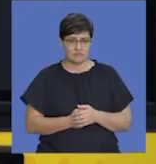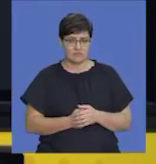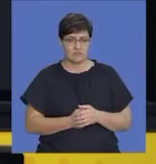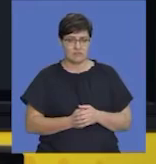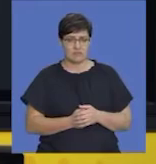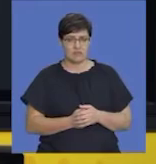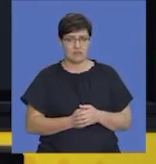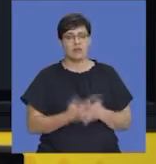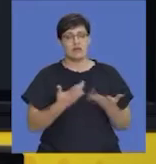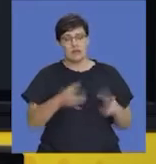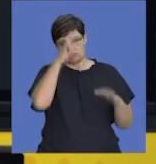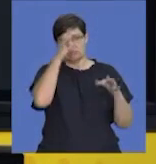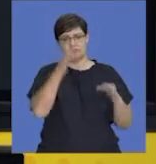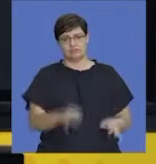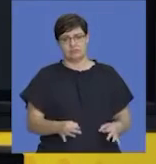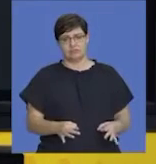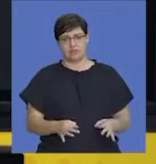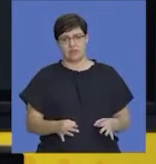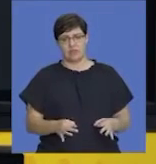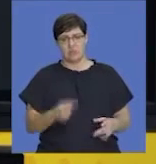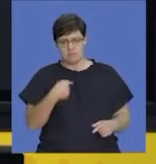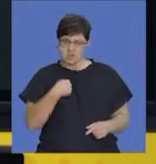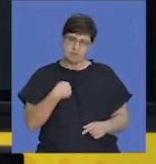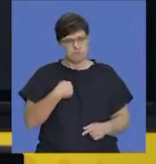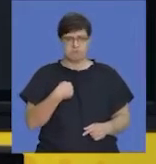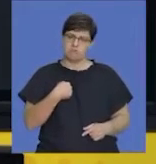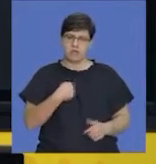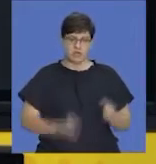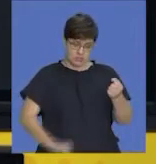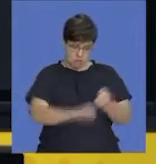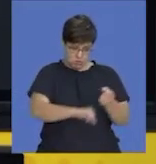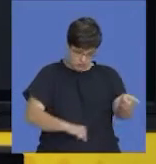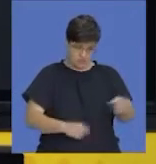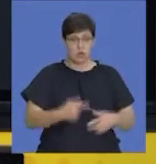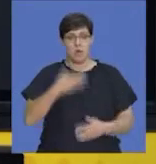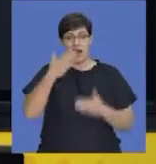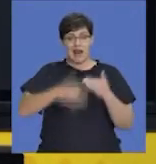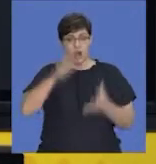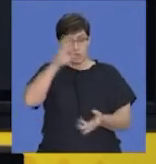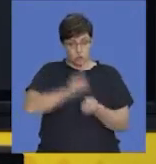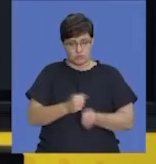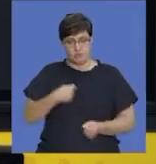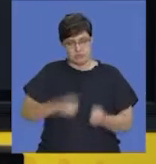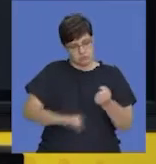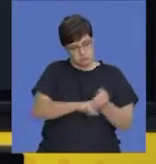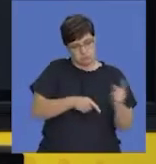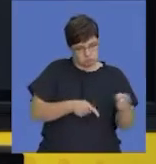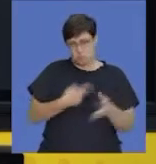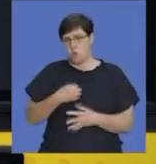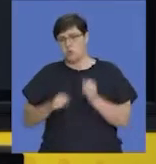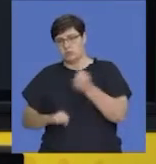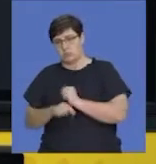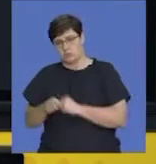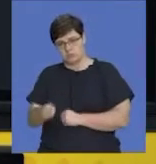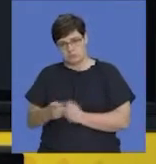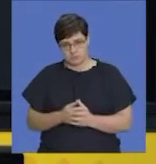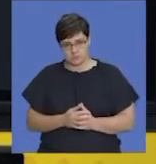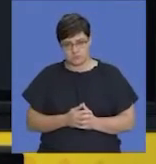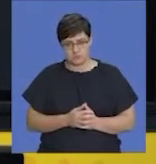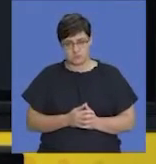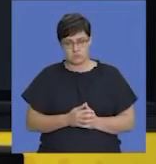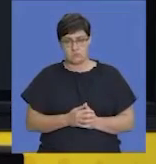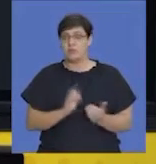then decide where do you fall in the scheme of things at the end. So the discursive essay in that regard